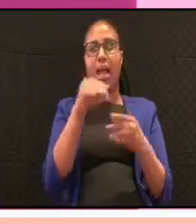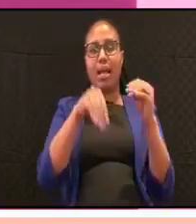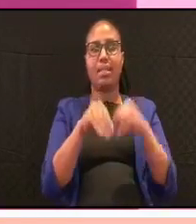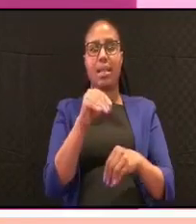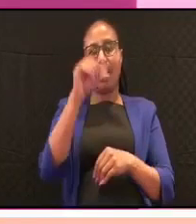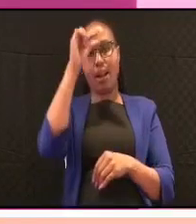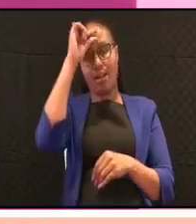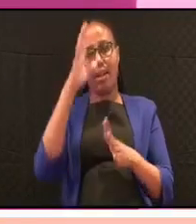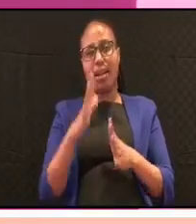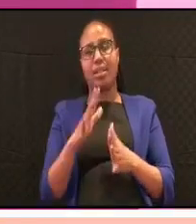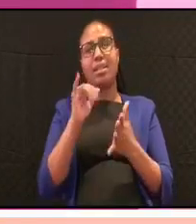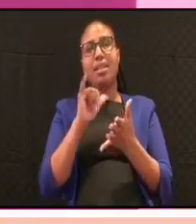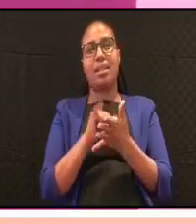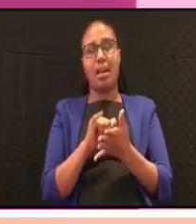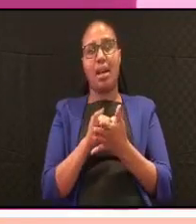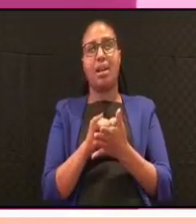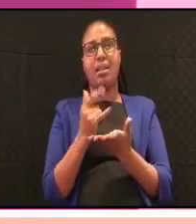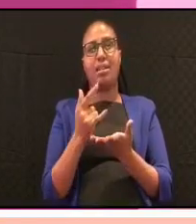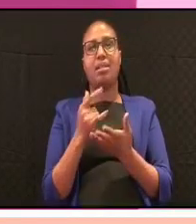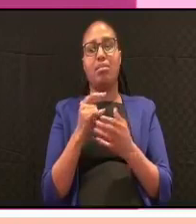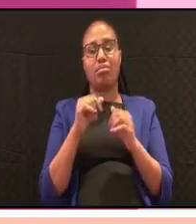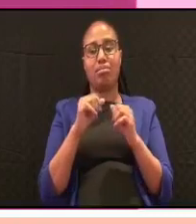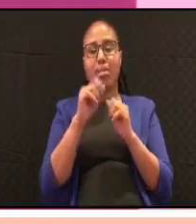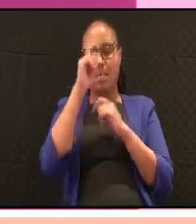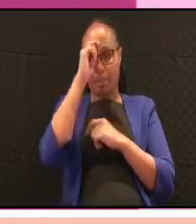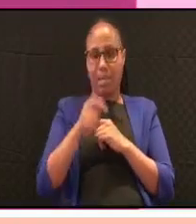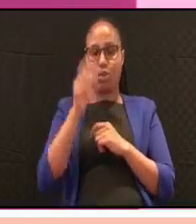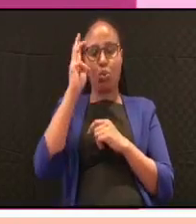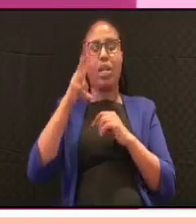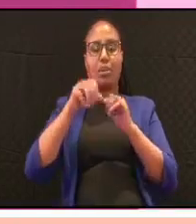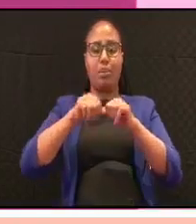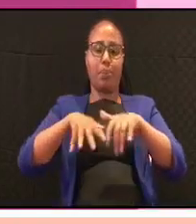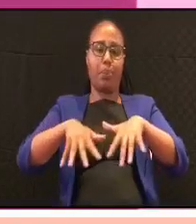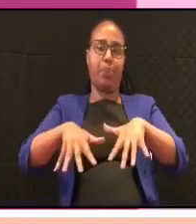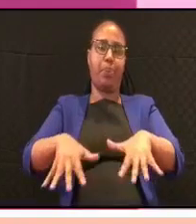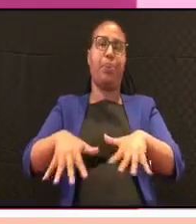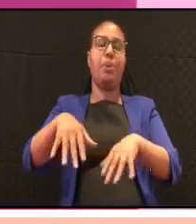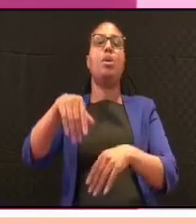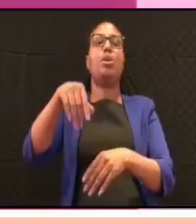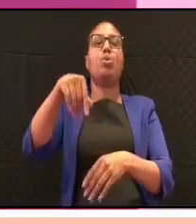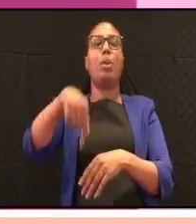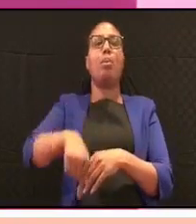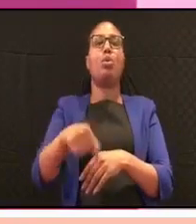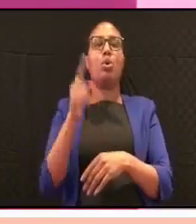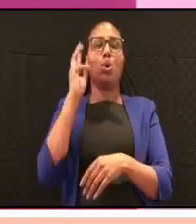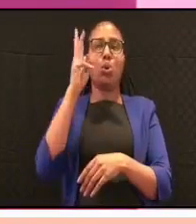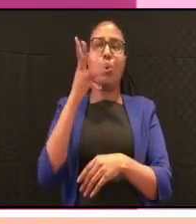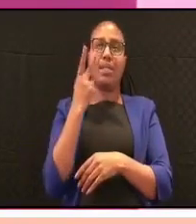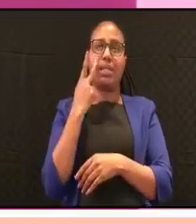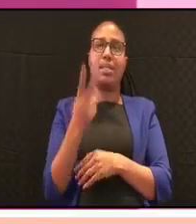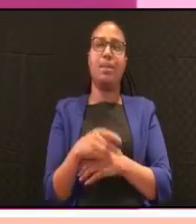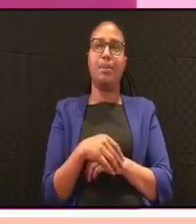governors, that respect will trickle down to the bottom. And you shall see.